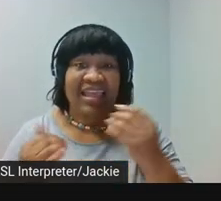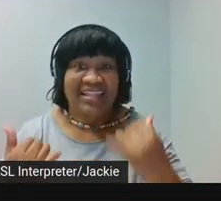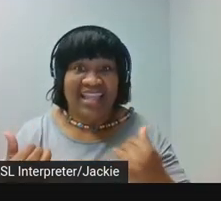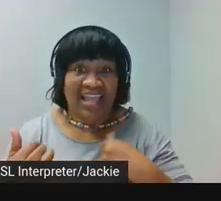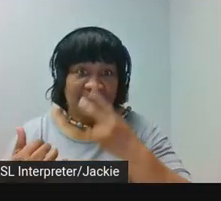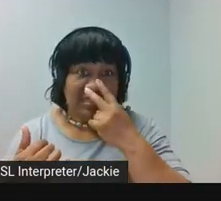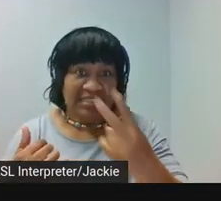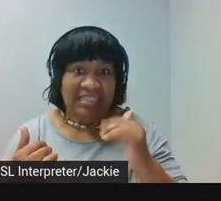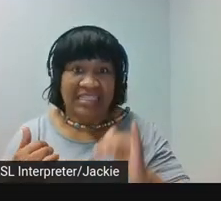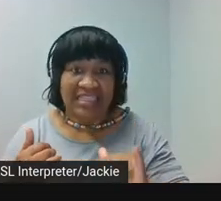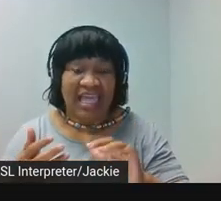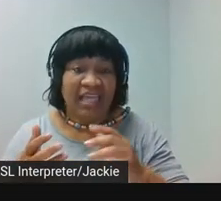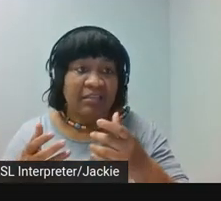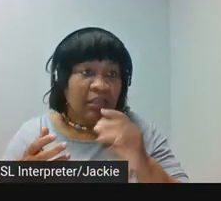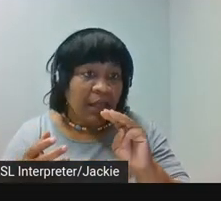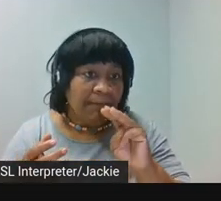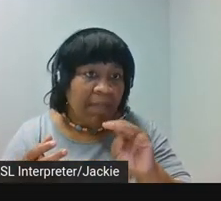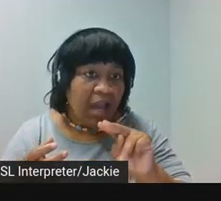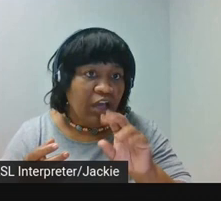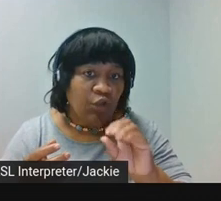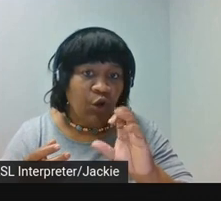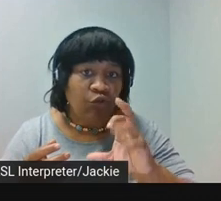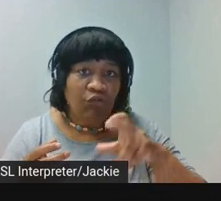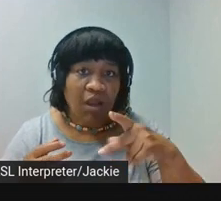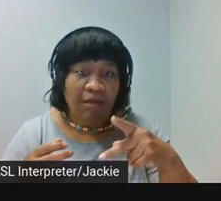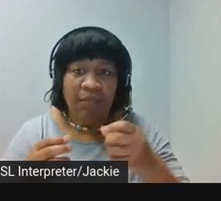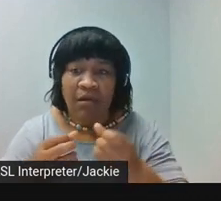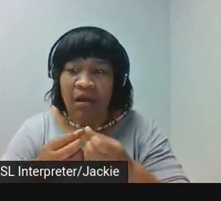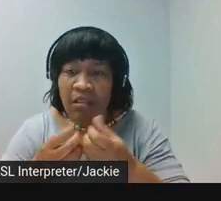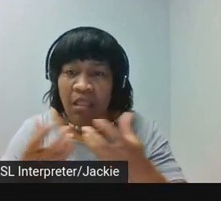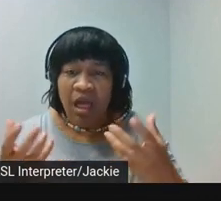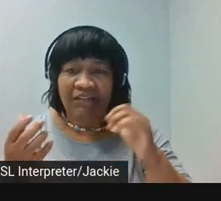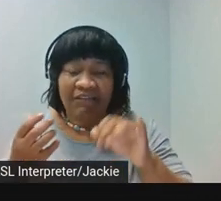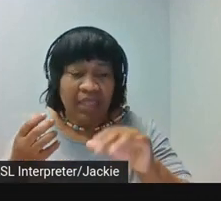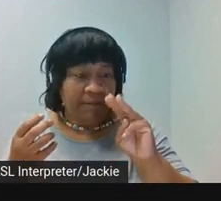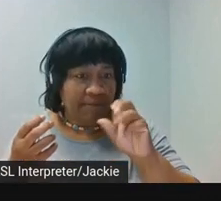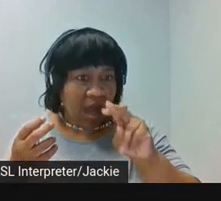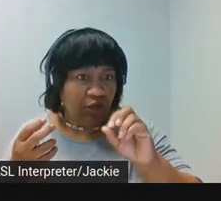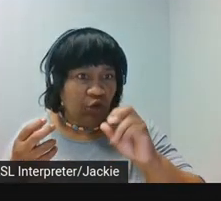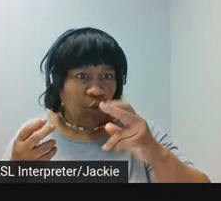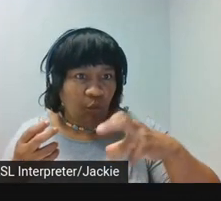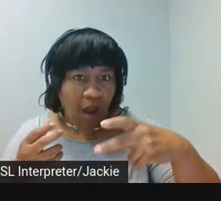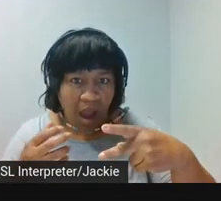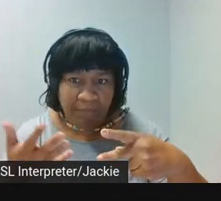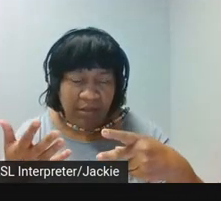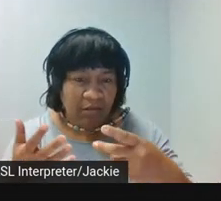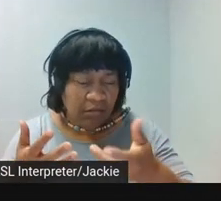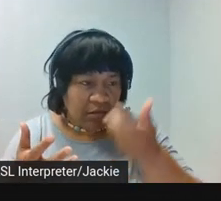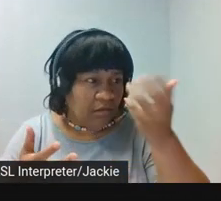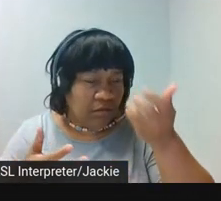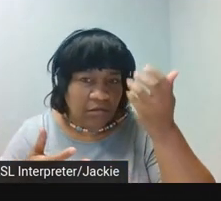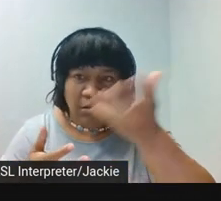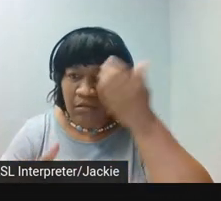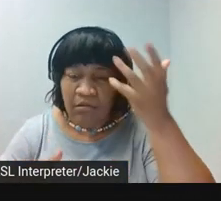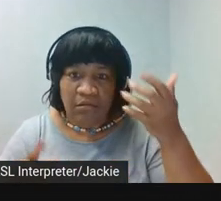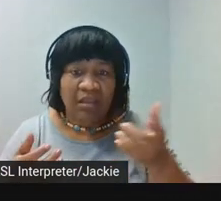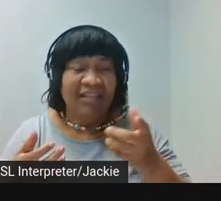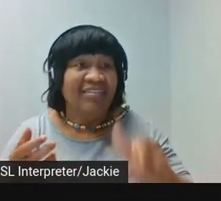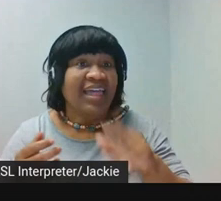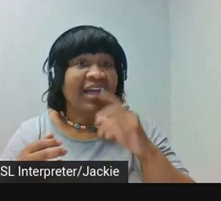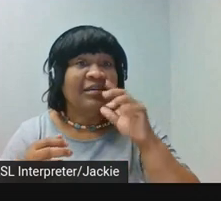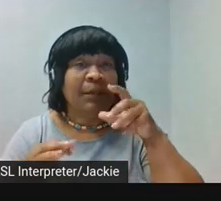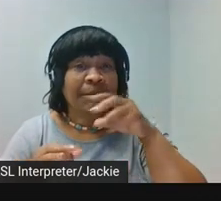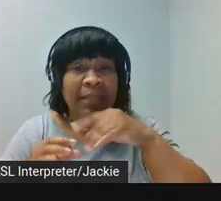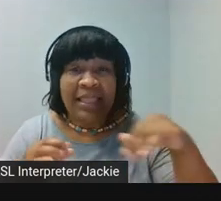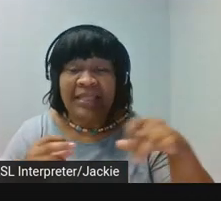is the monocropping of a lot of species, and through that monocropping, we're losing not only the biodiversity in plants